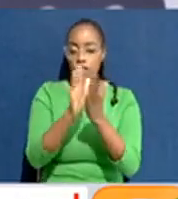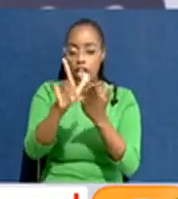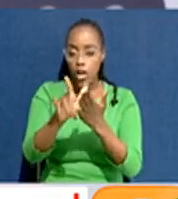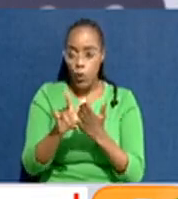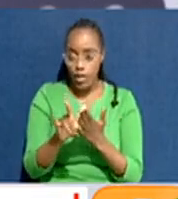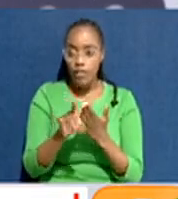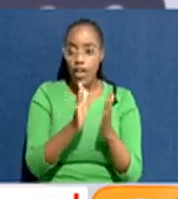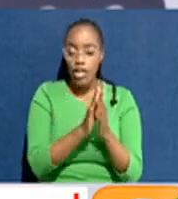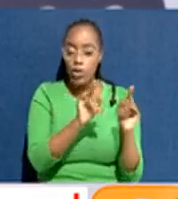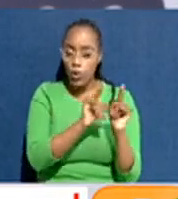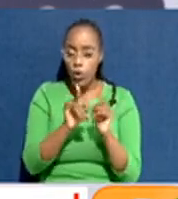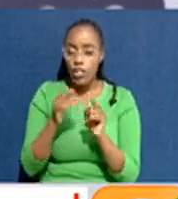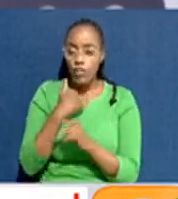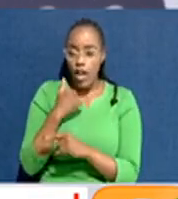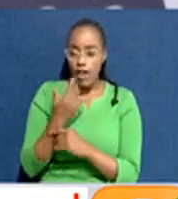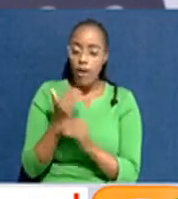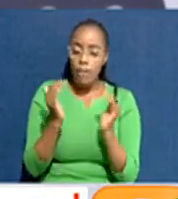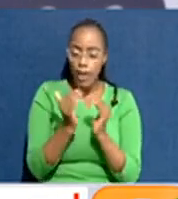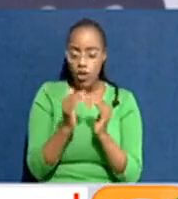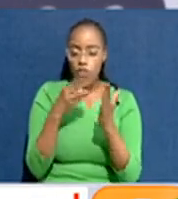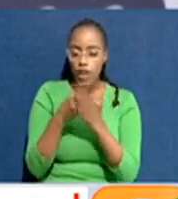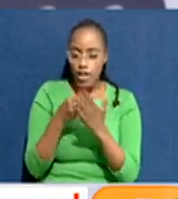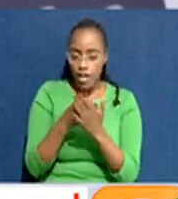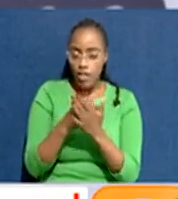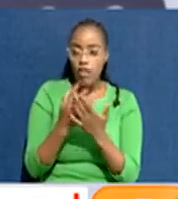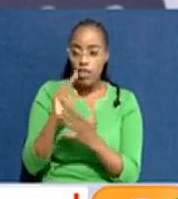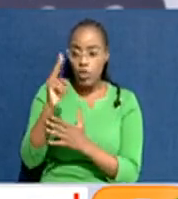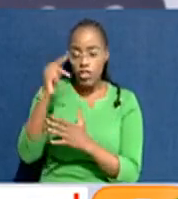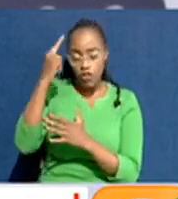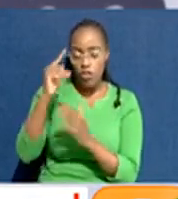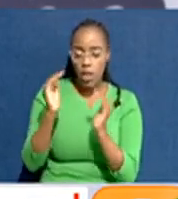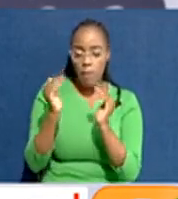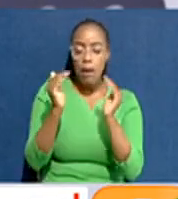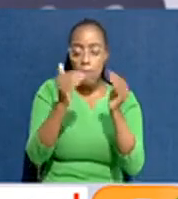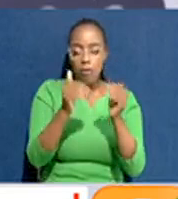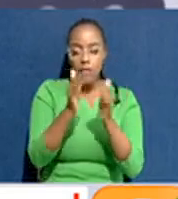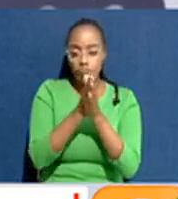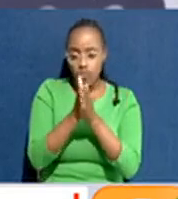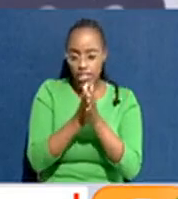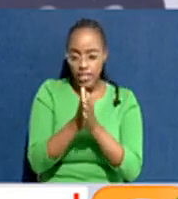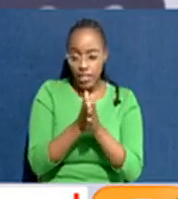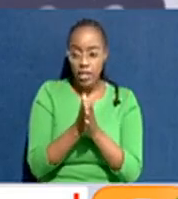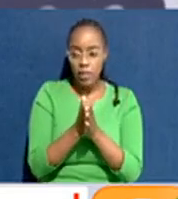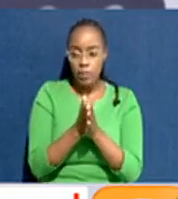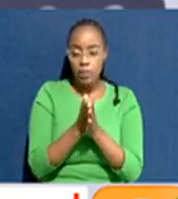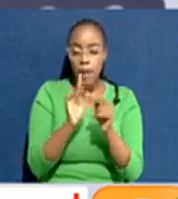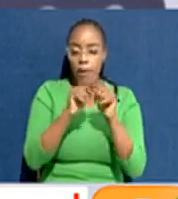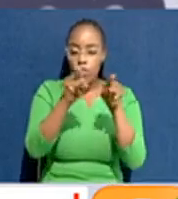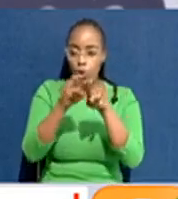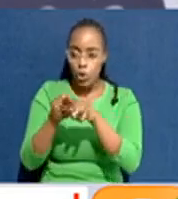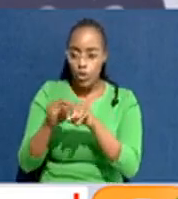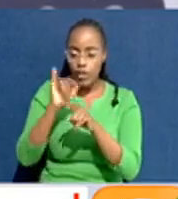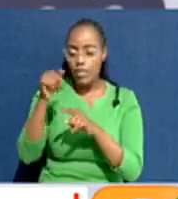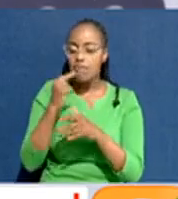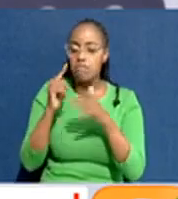more, use SOCOs or microfinance institutions at twice the level of micro firms, interestingly. But also